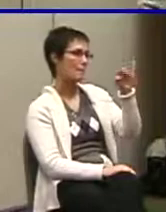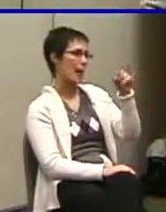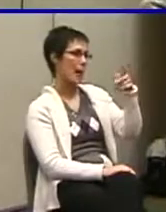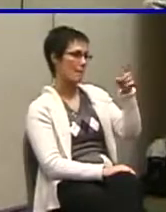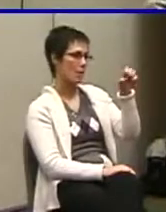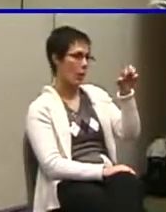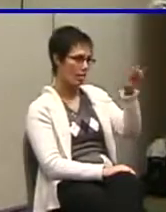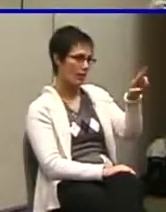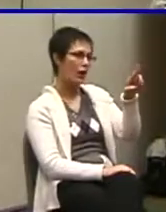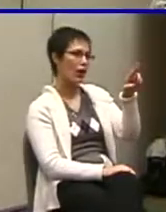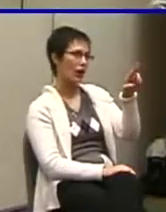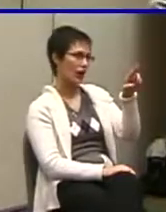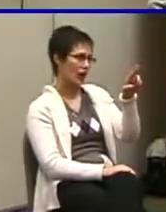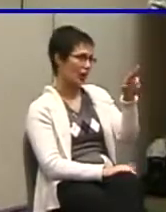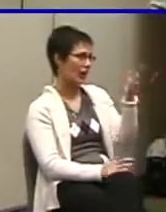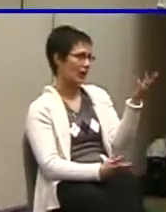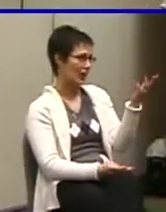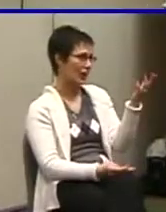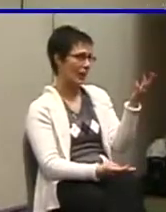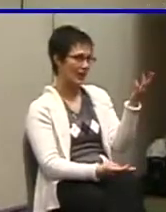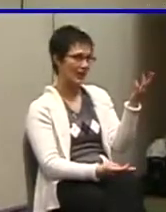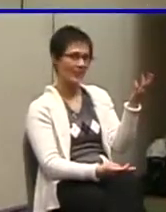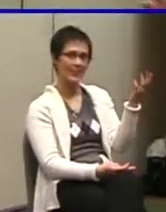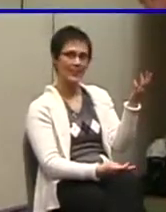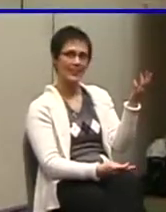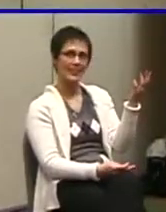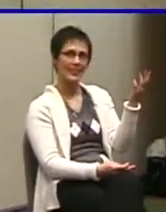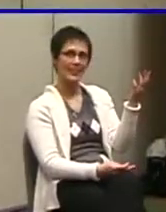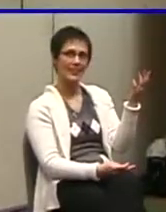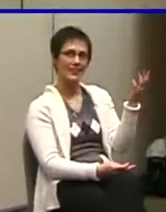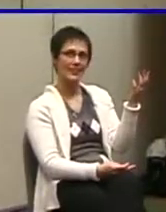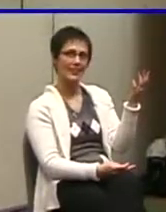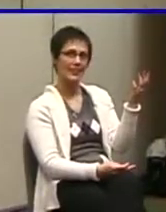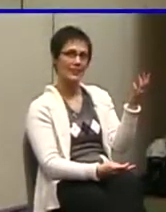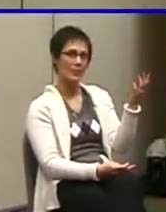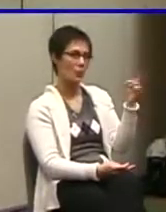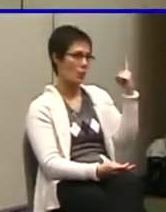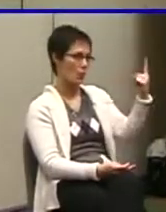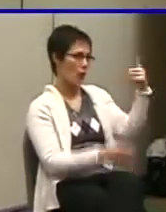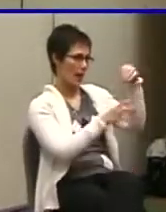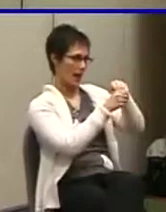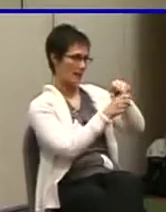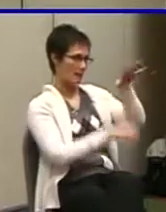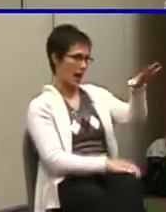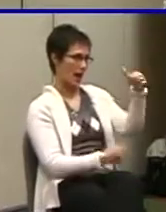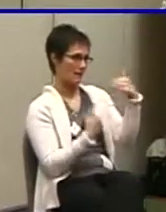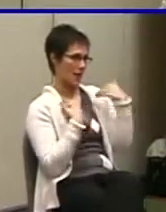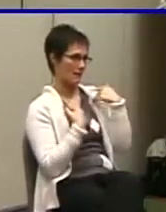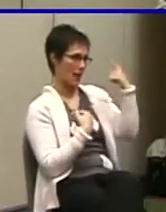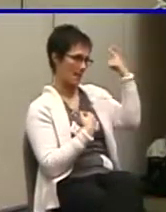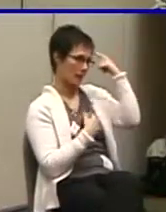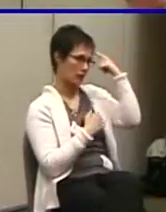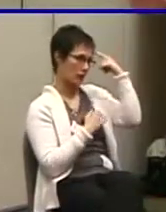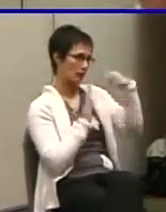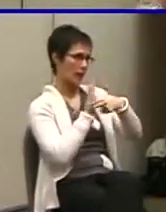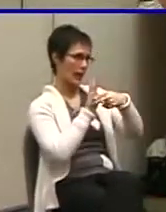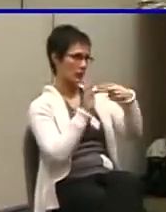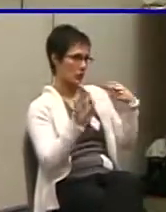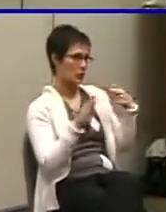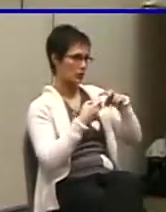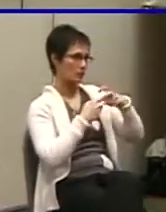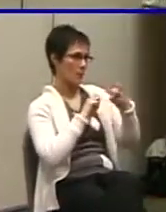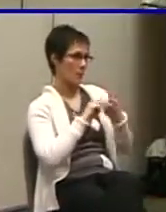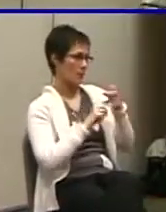statistics are correct and 1 in 5 kids in front of you in the classroom has a diagnosable mental health problem, we've got some